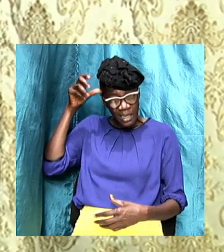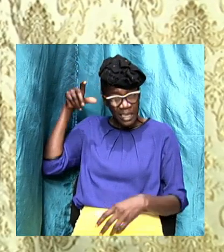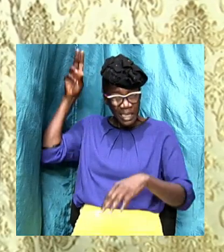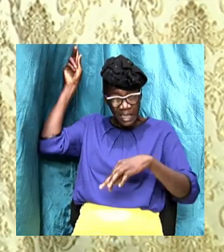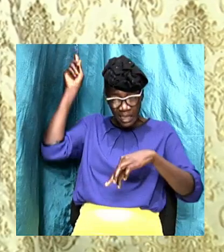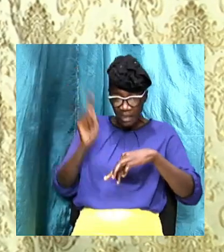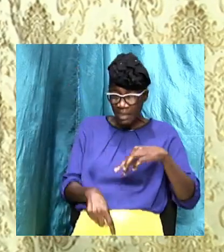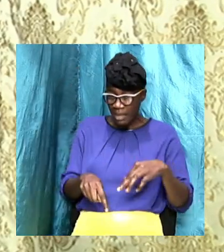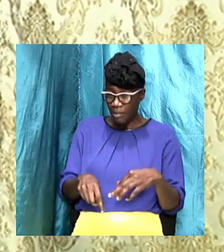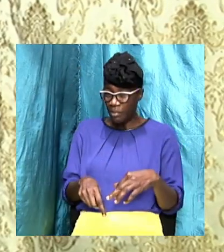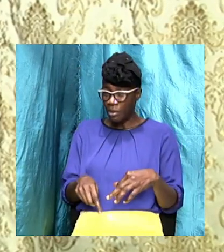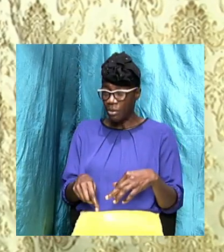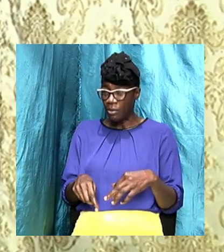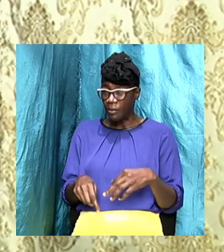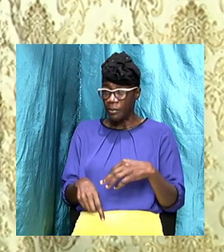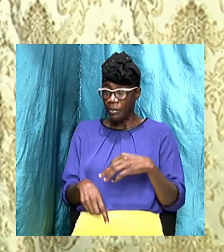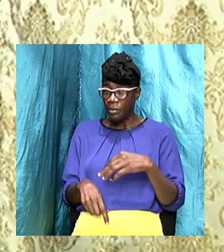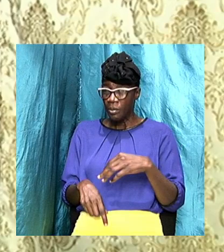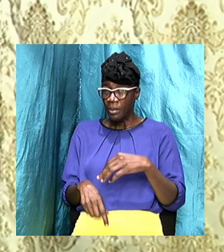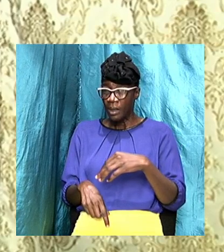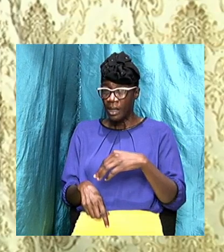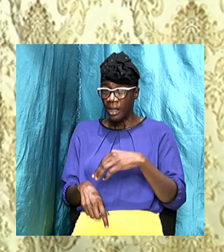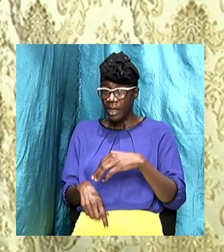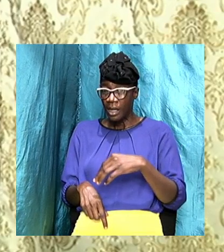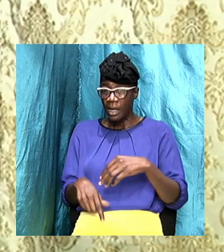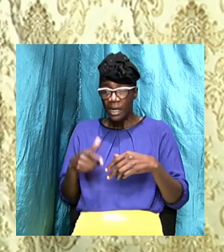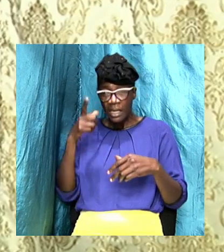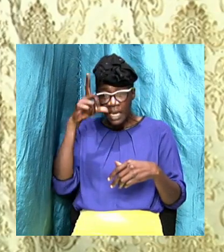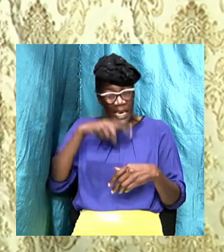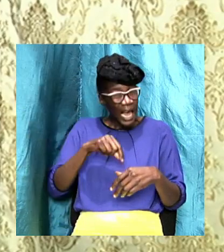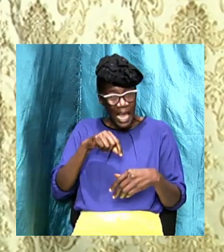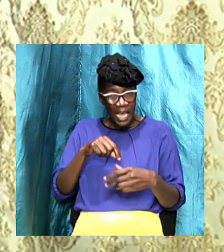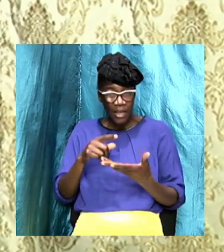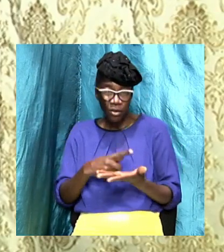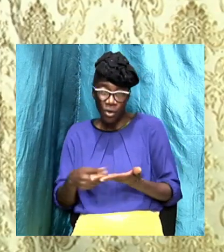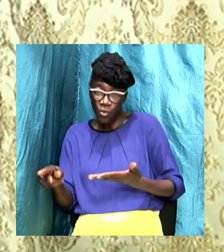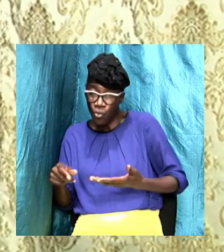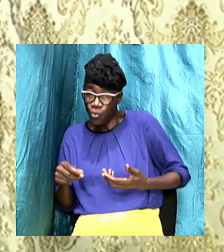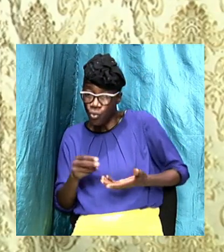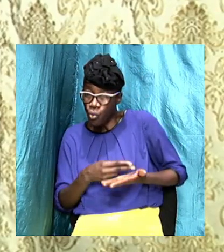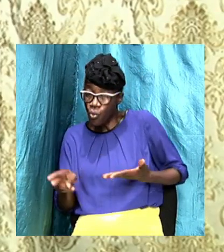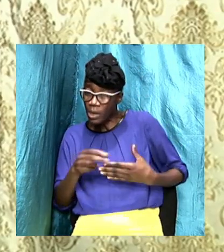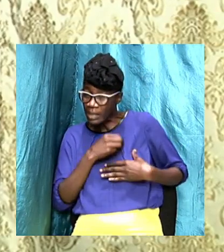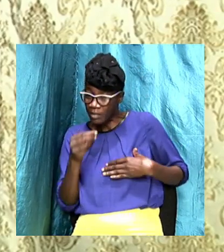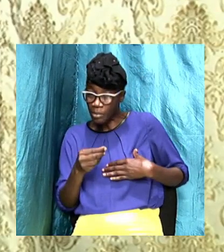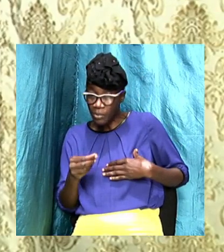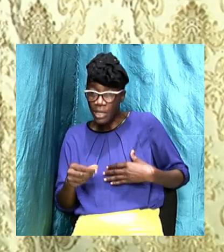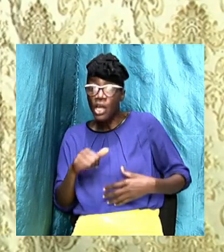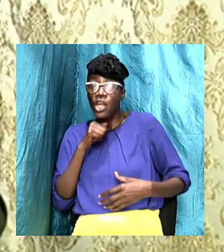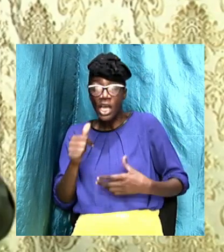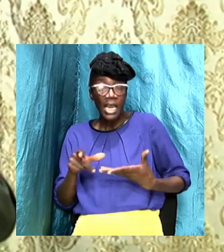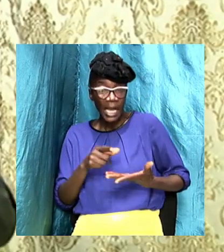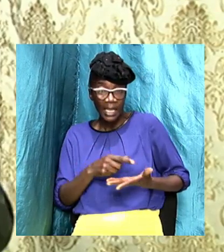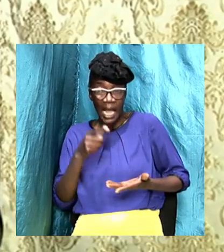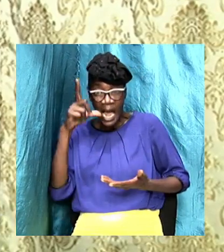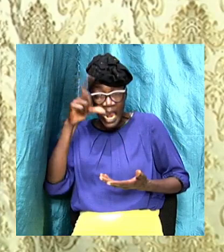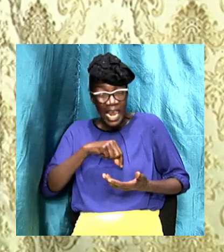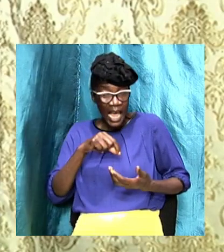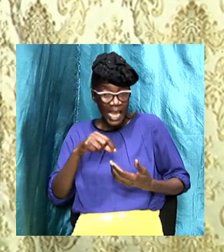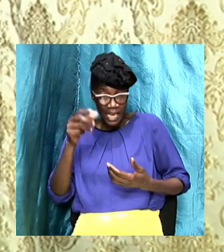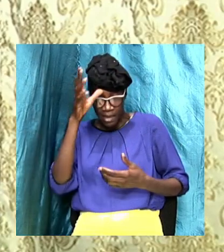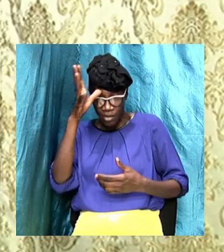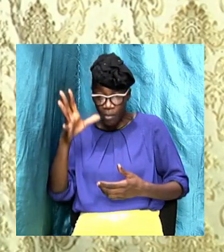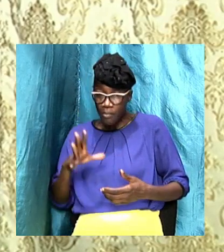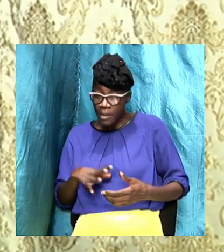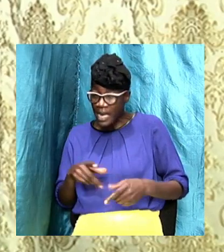to the Holy Spirit? But then further down, he said that you have not lied to men, but you have lied to God. So I want us to